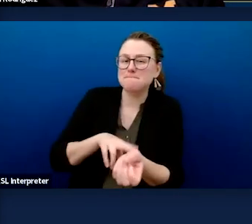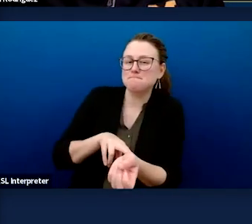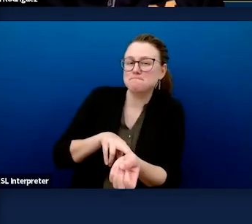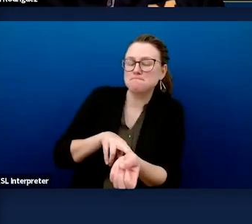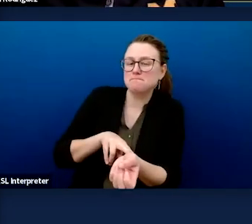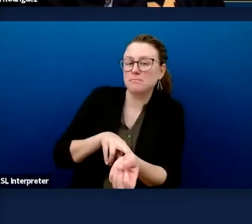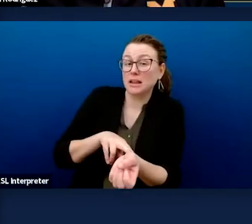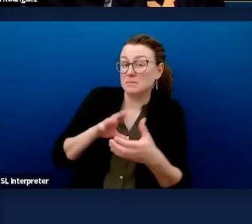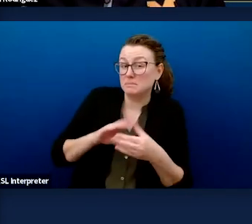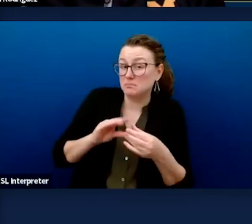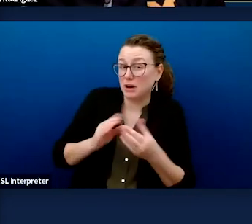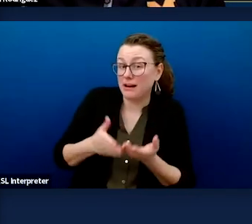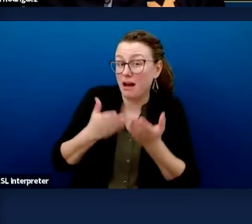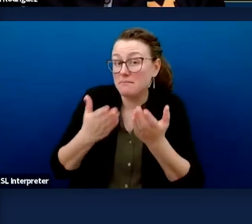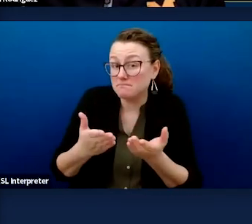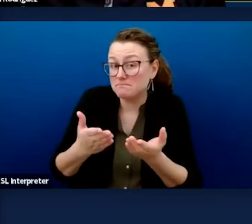on colostomies,